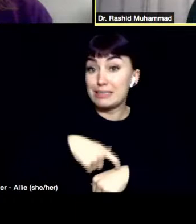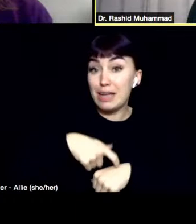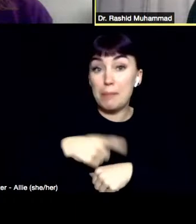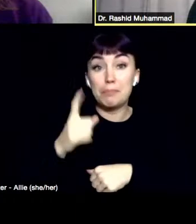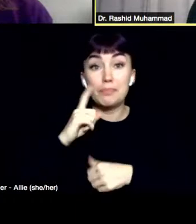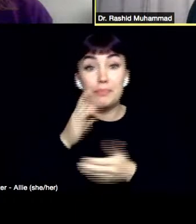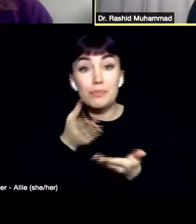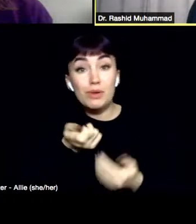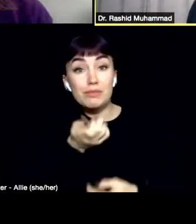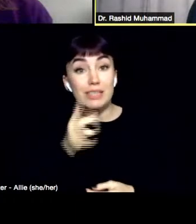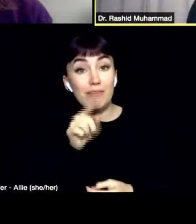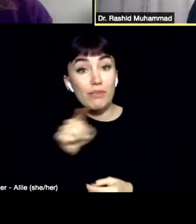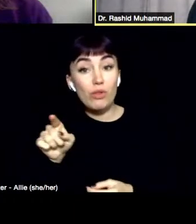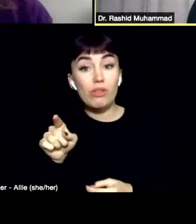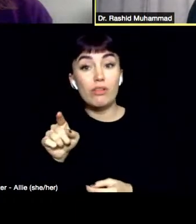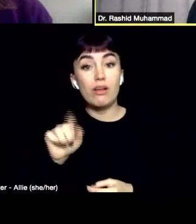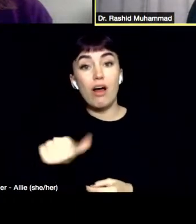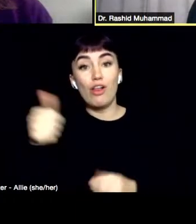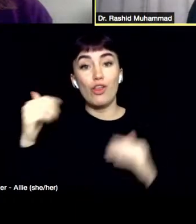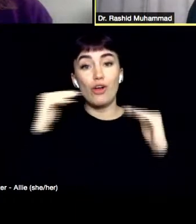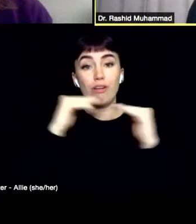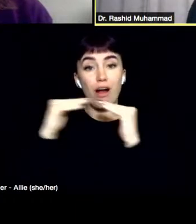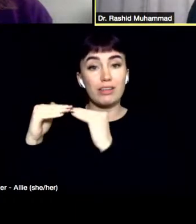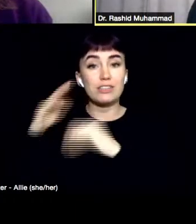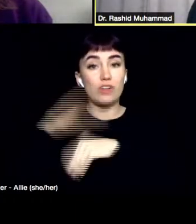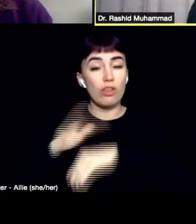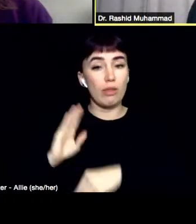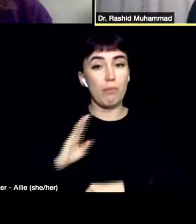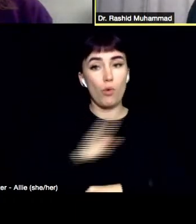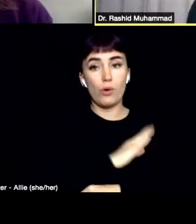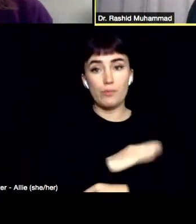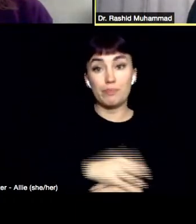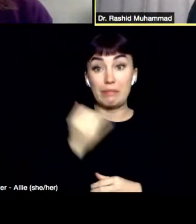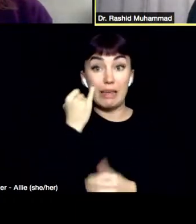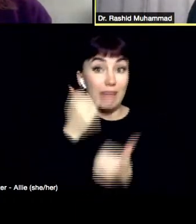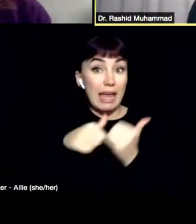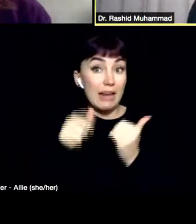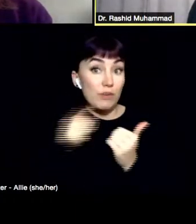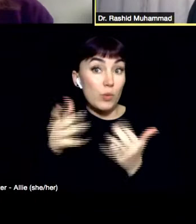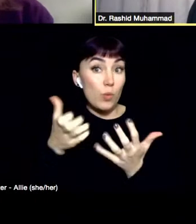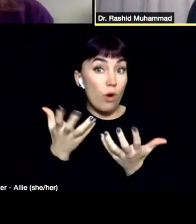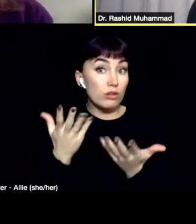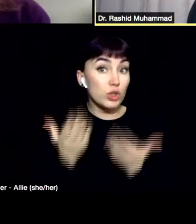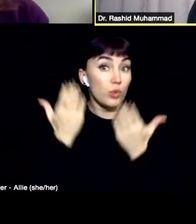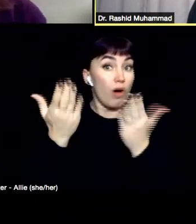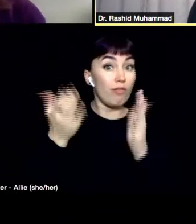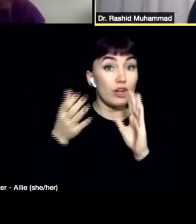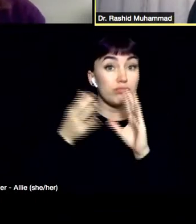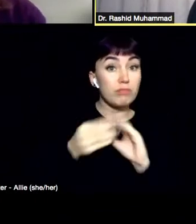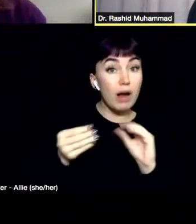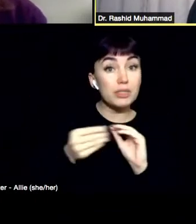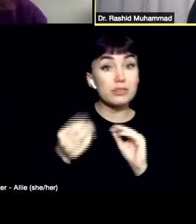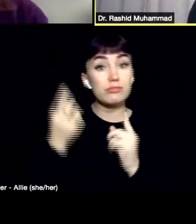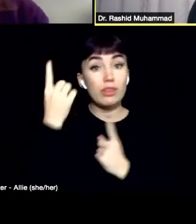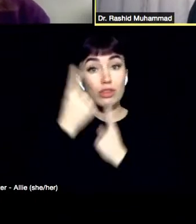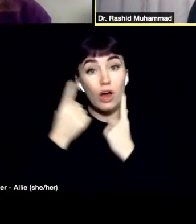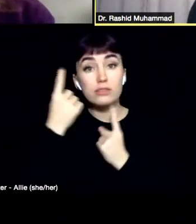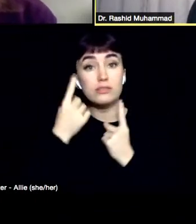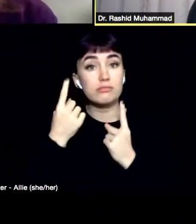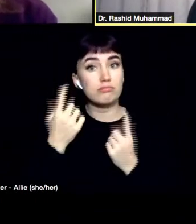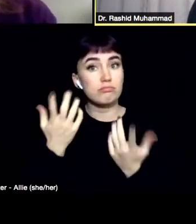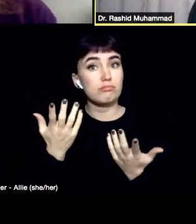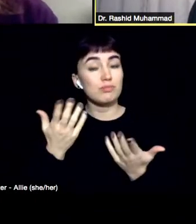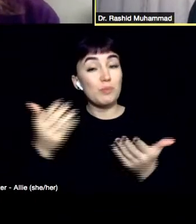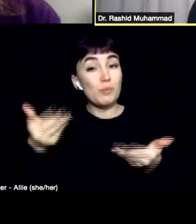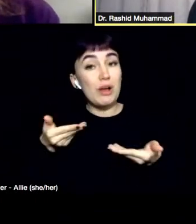by several of our other colleagues on the board. If any of them would like to just offer any comments or thoughts, we would certainly